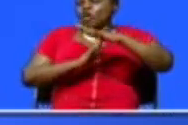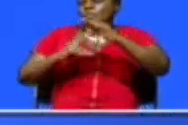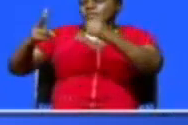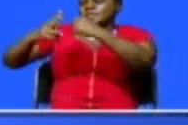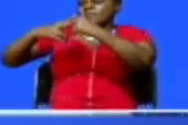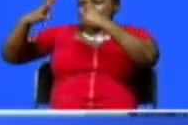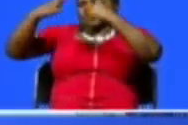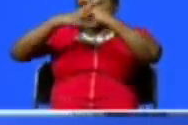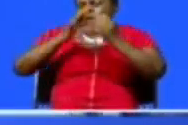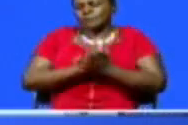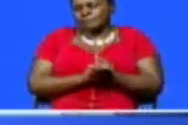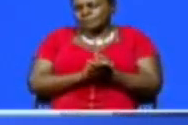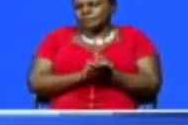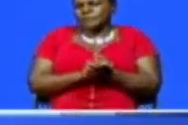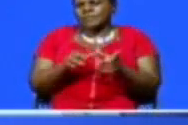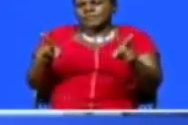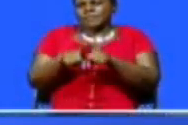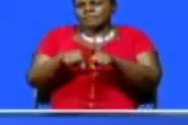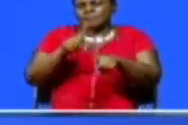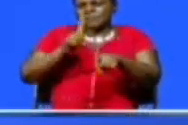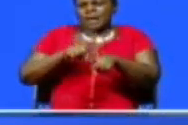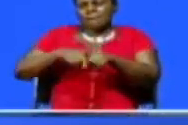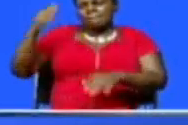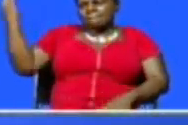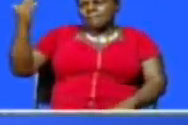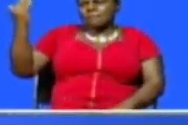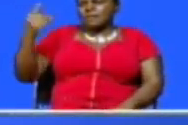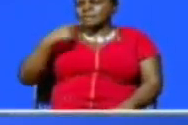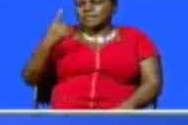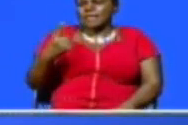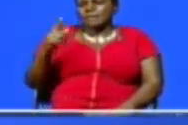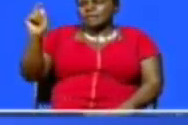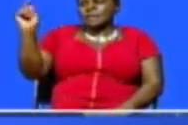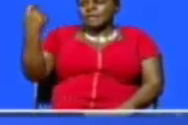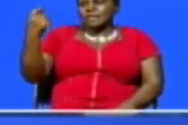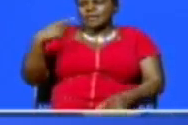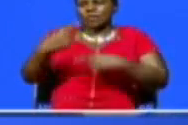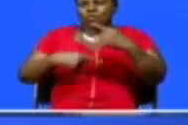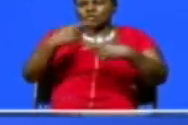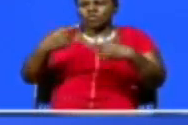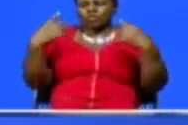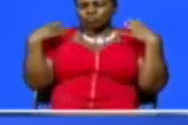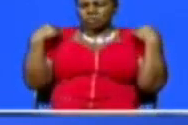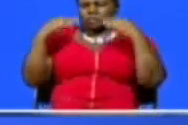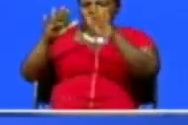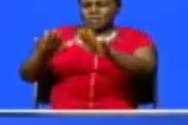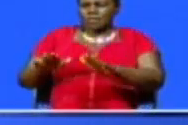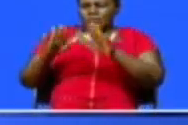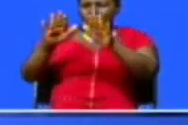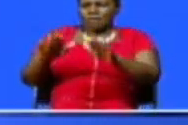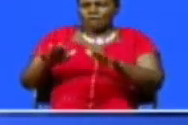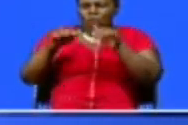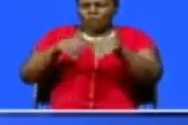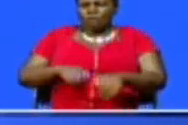59 years old. Dr. Rashid Aman, while giving the COVID-19 update, reiterated the need for Kenyans to continue exercising caution and observe